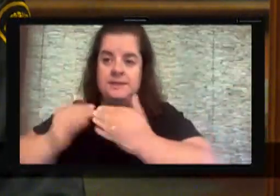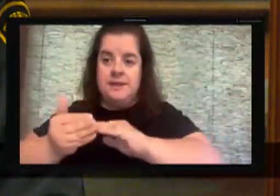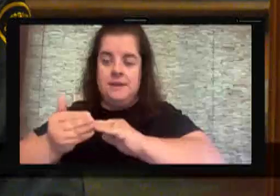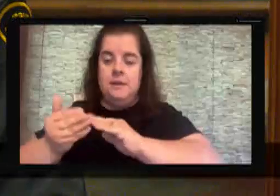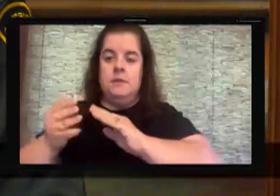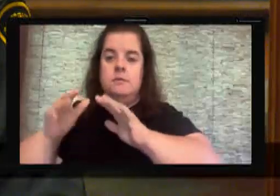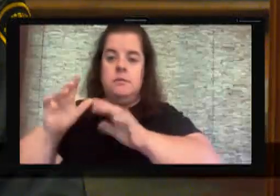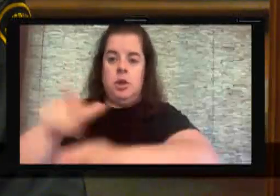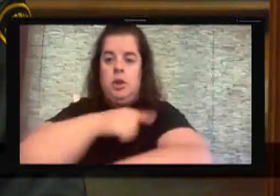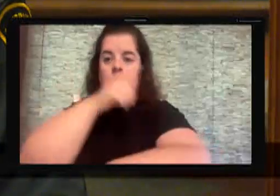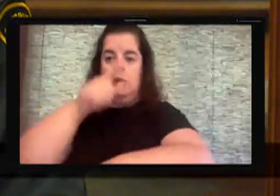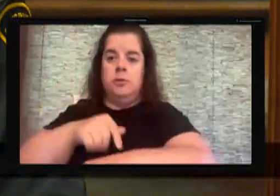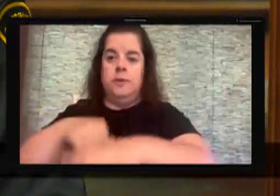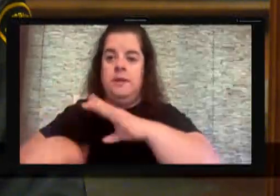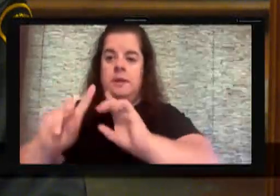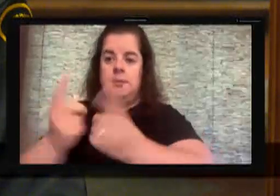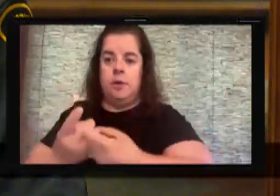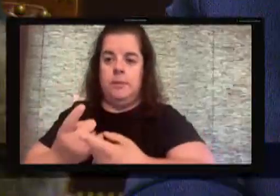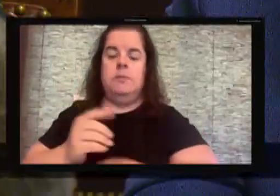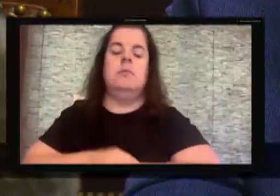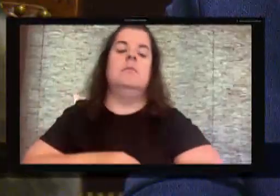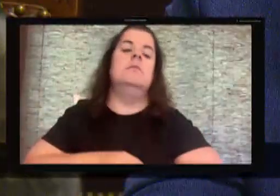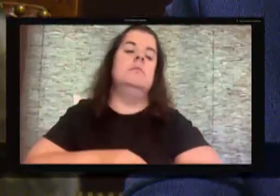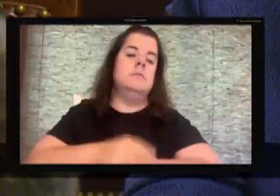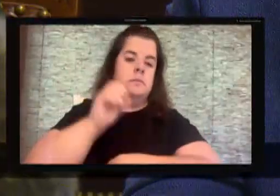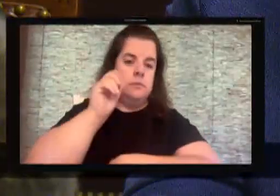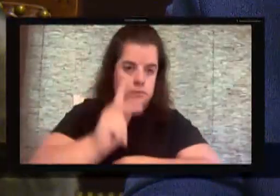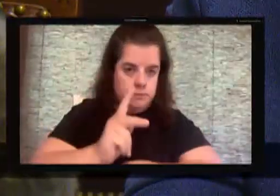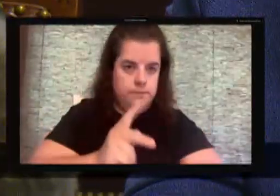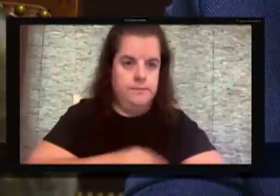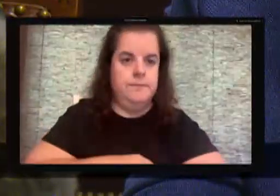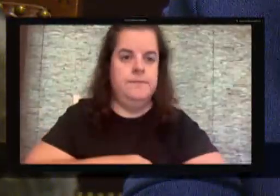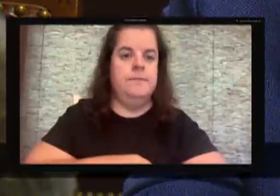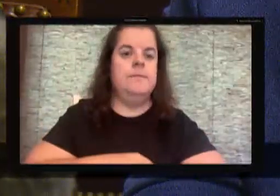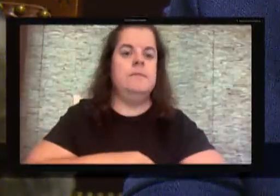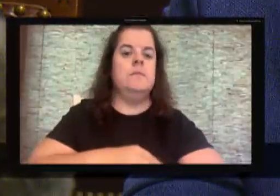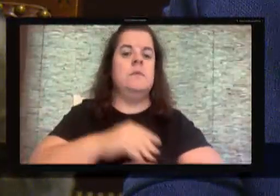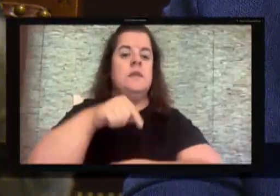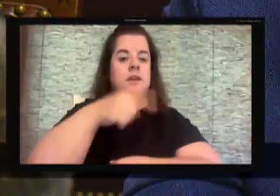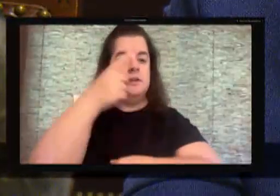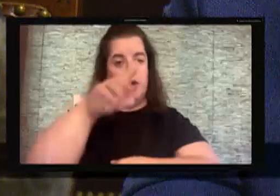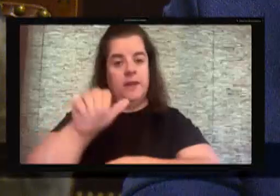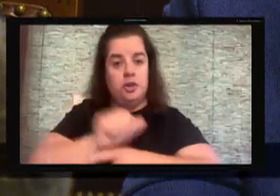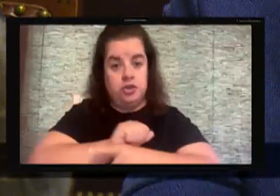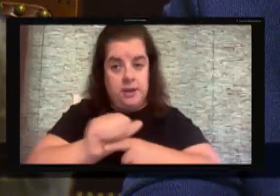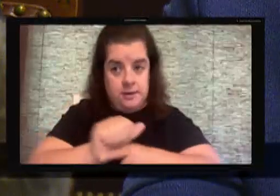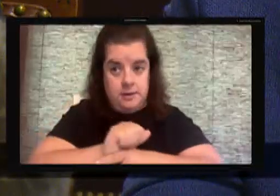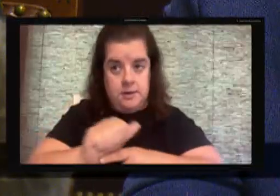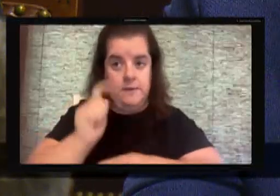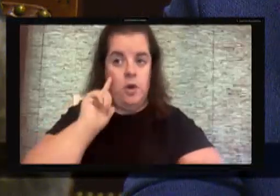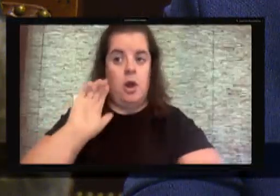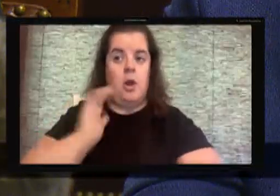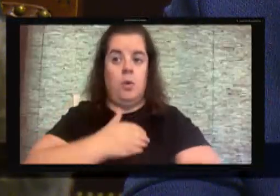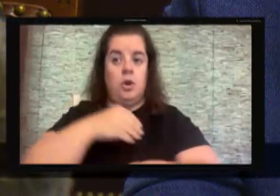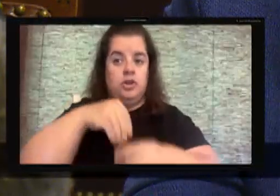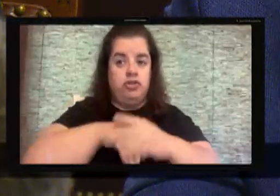long-term within the Bureau. Gotcha. And so this is for that training for our internal